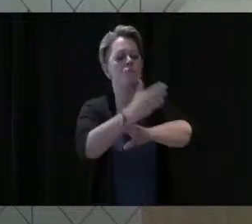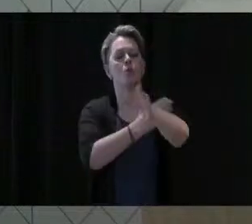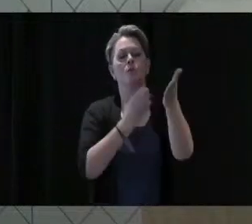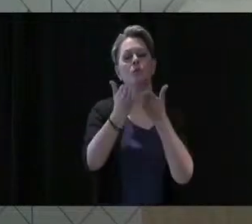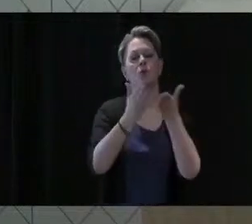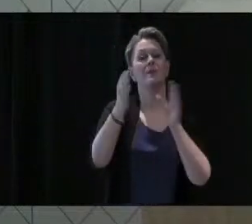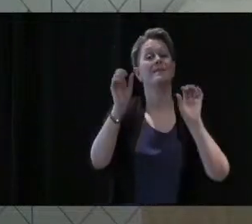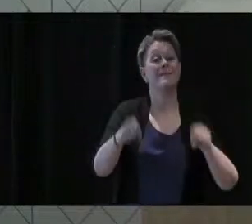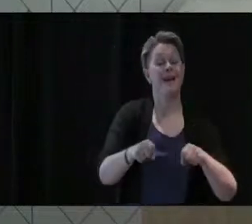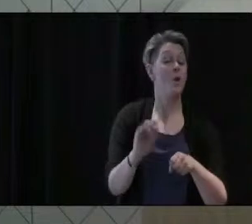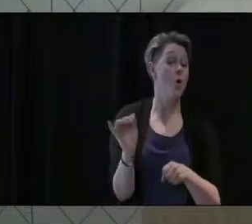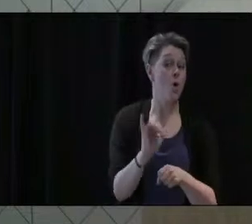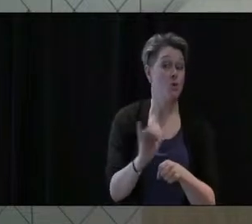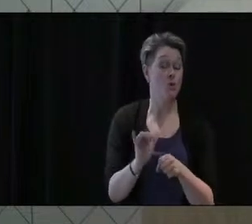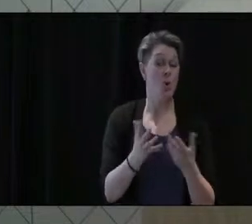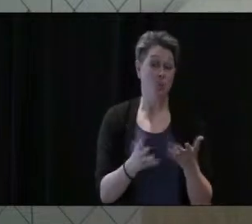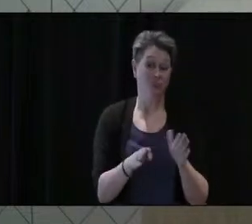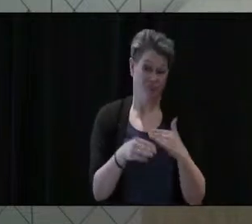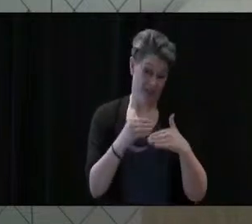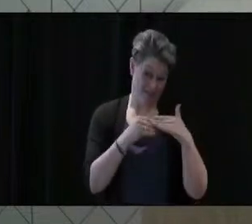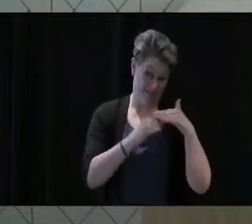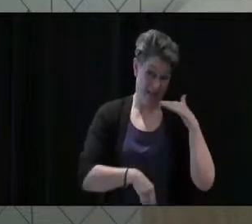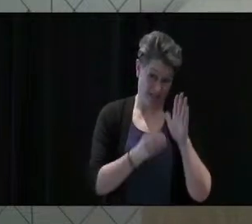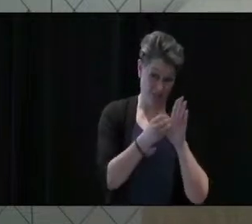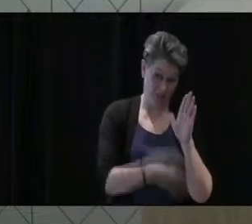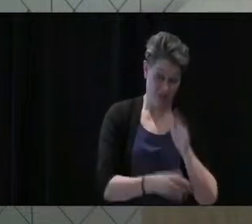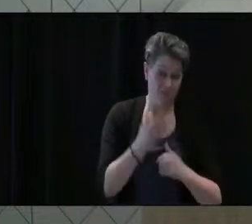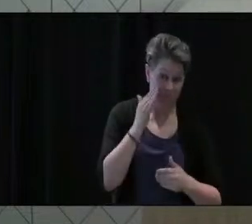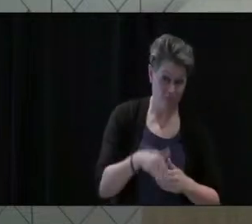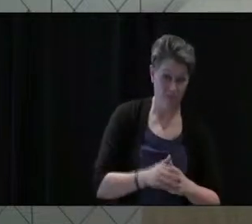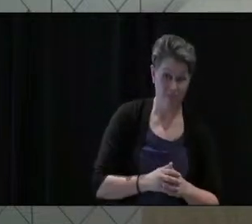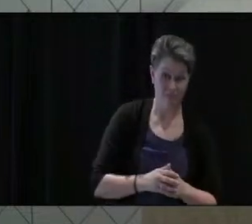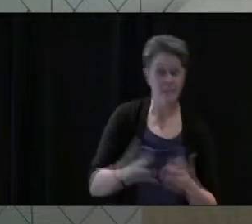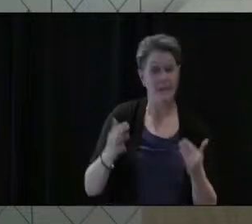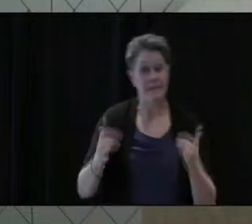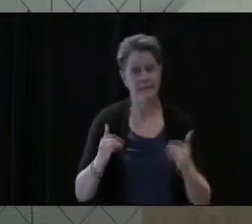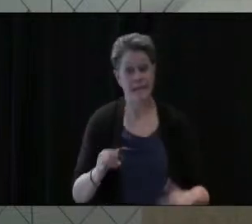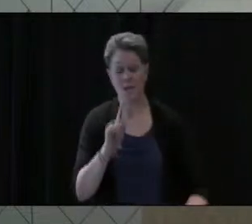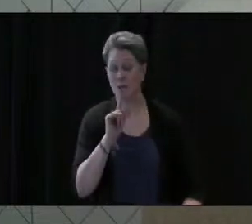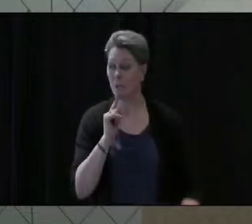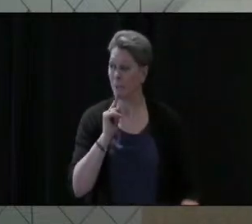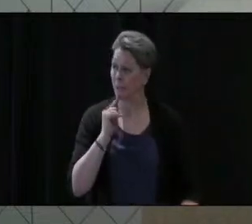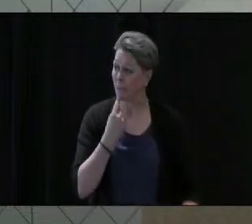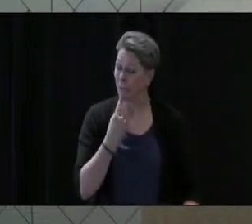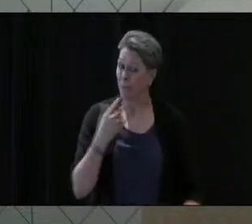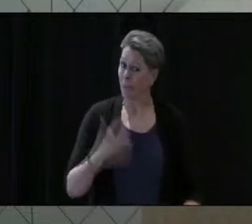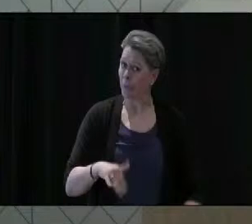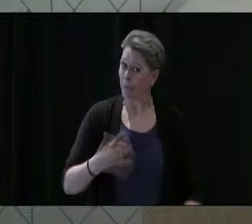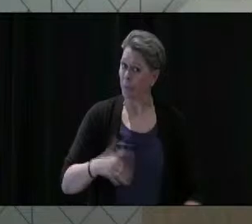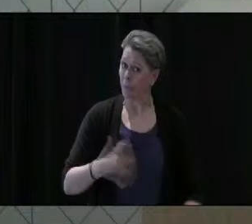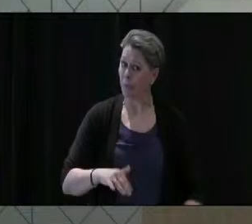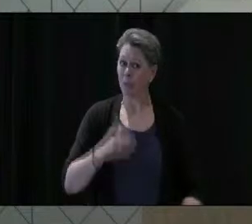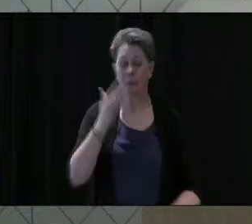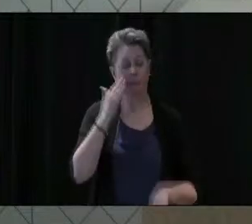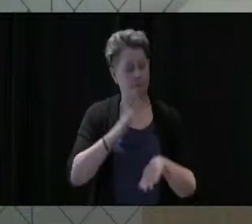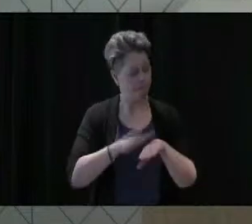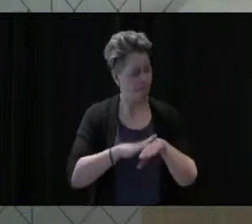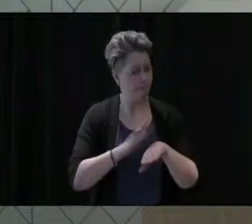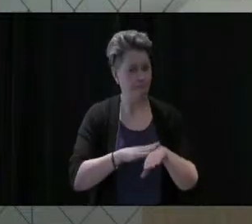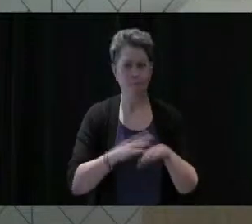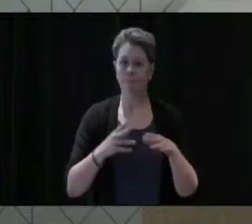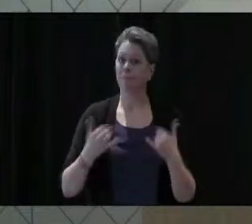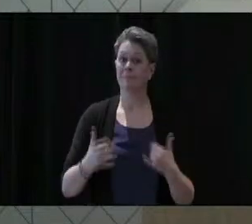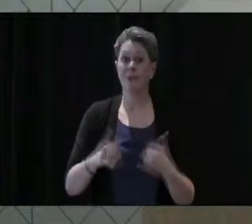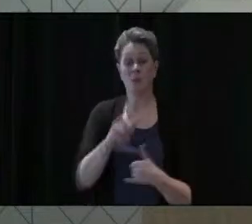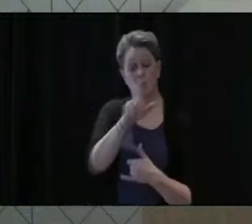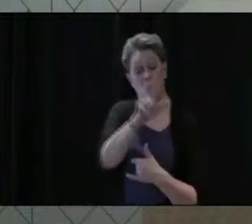often at lower cost. This is urgent. The province is spending 24%